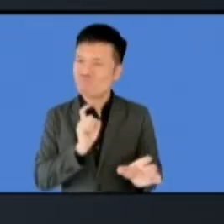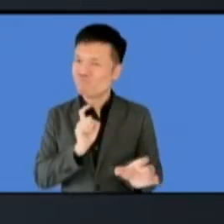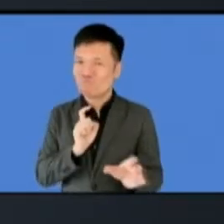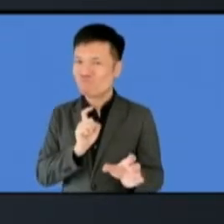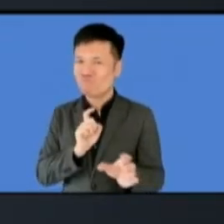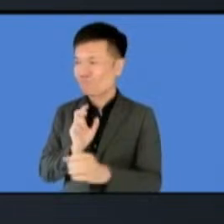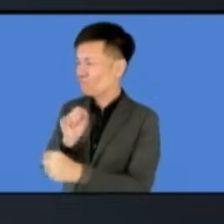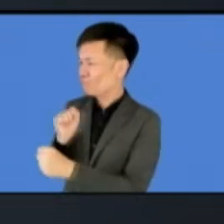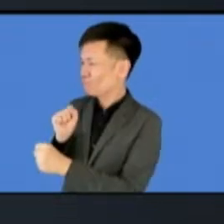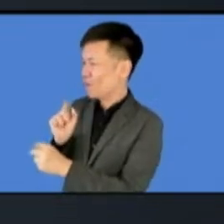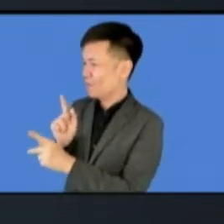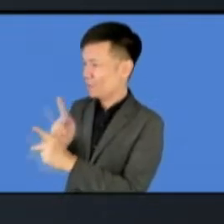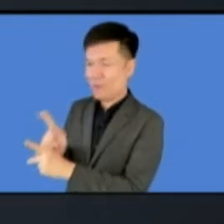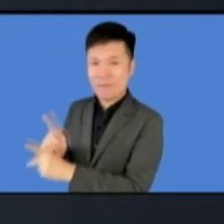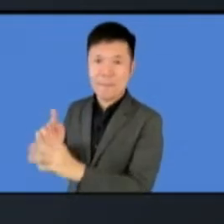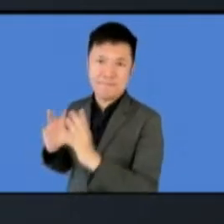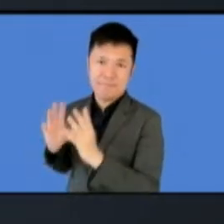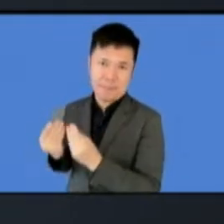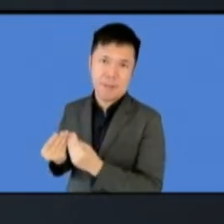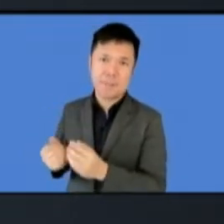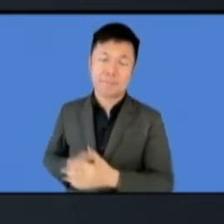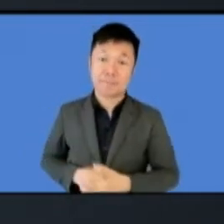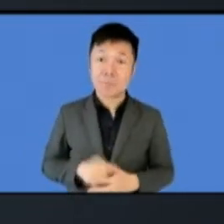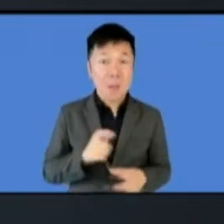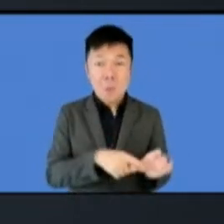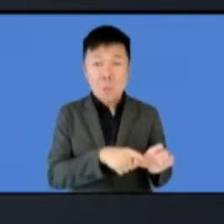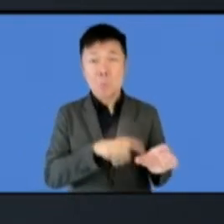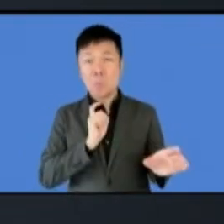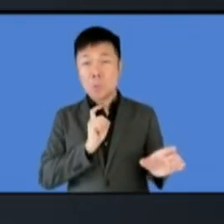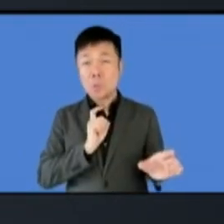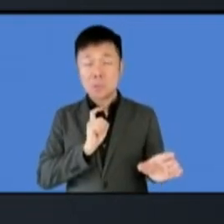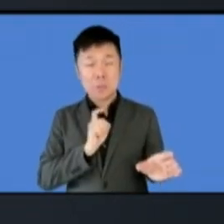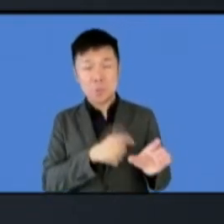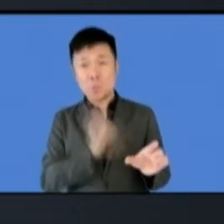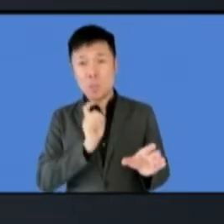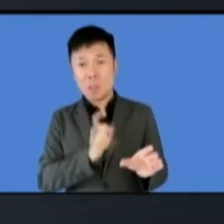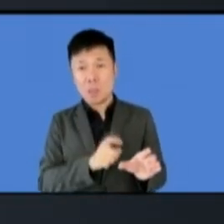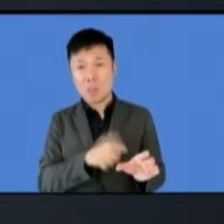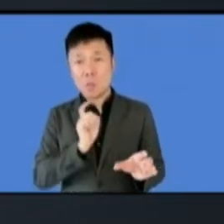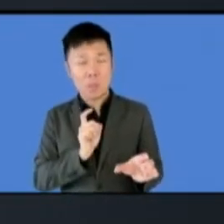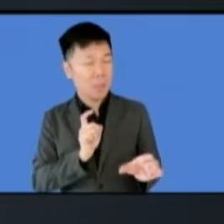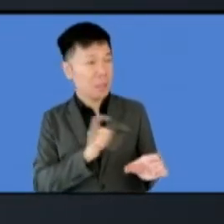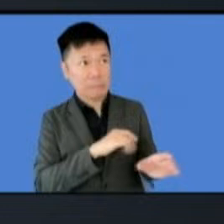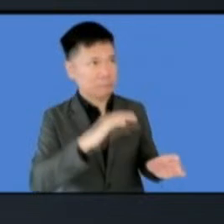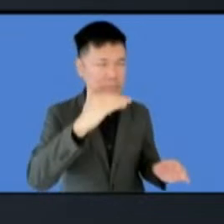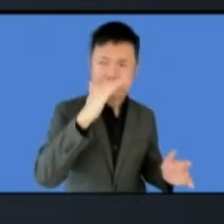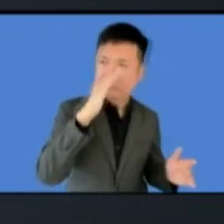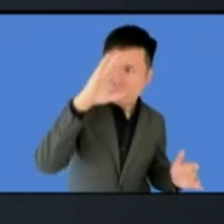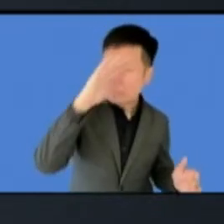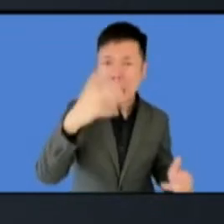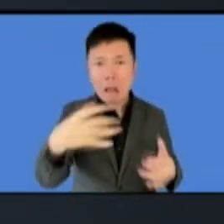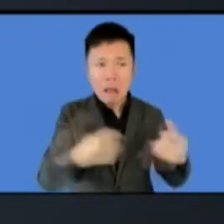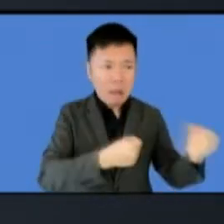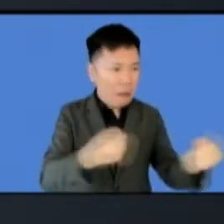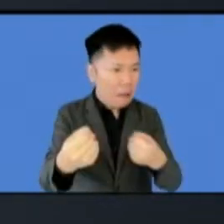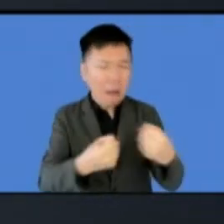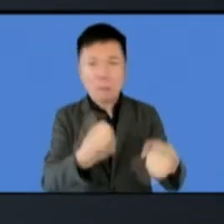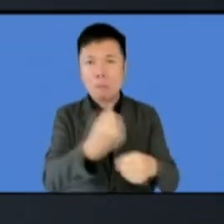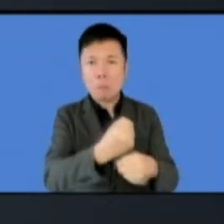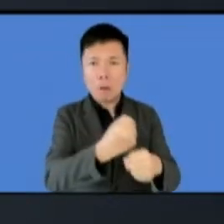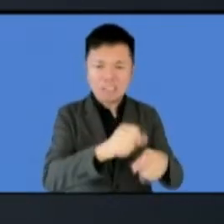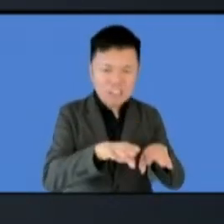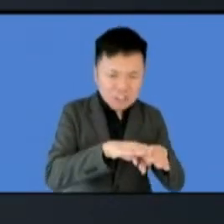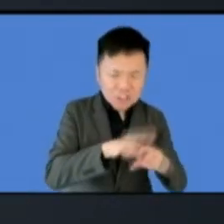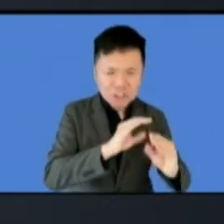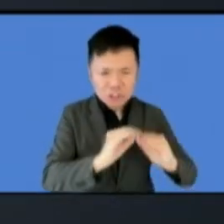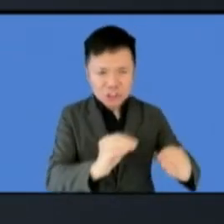high, because if you quit jobs, you have to hire, you have to retain, and then you have to nurture that leadership and